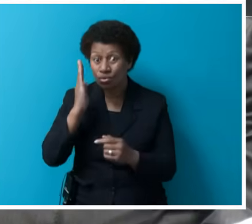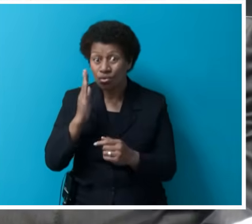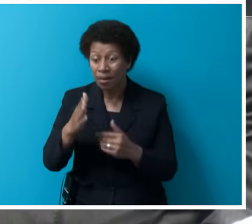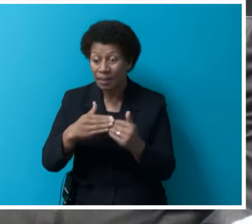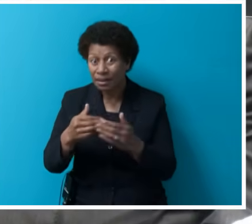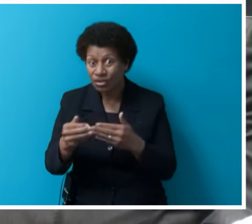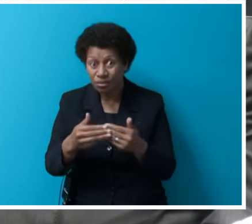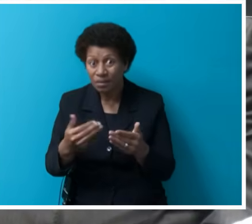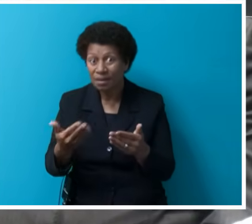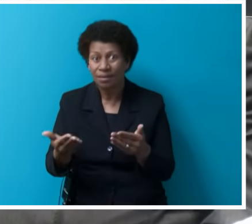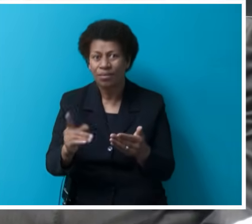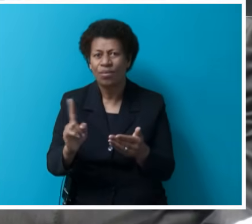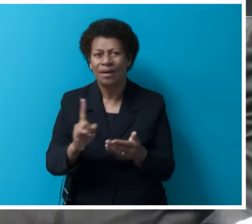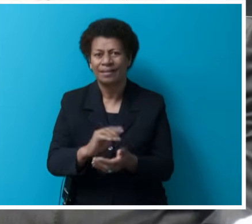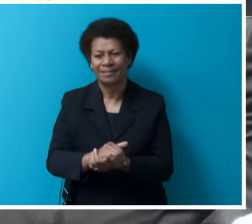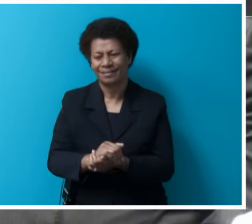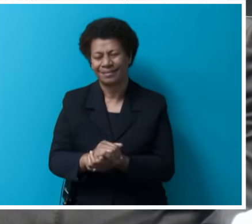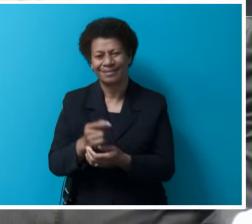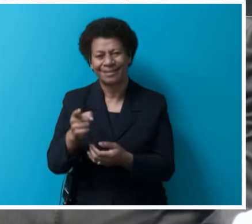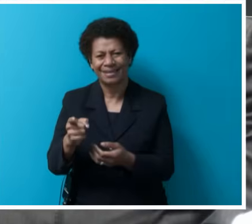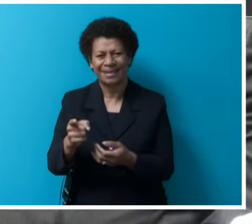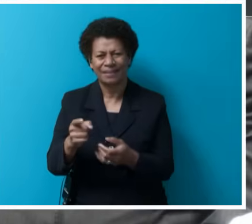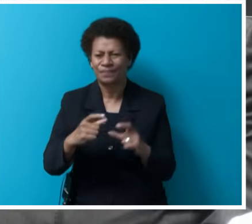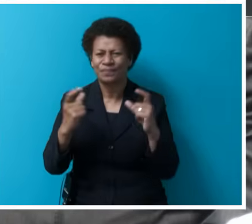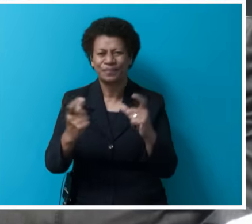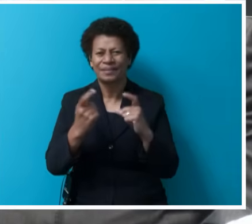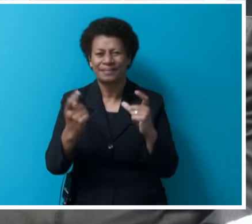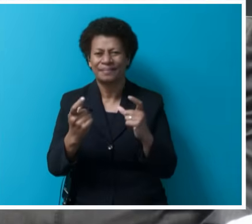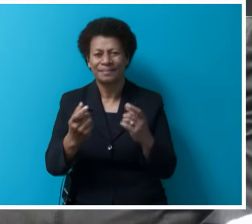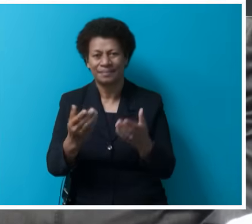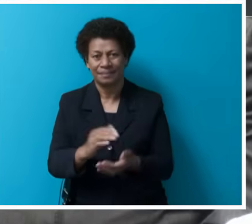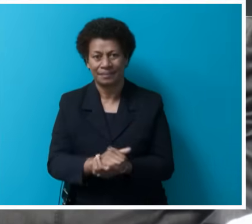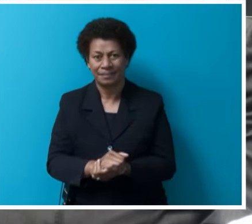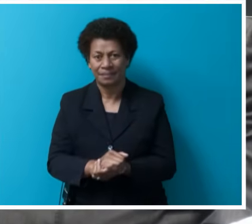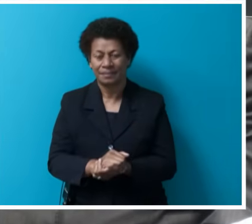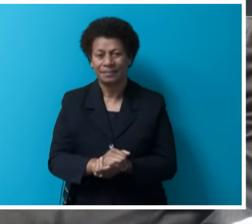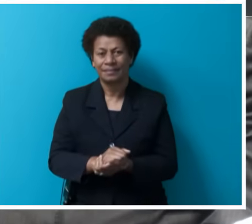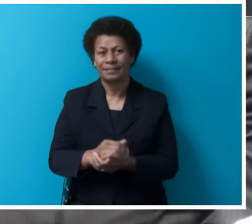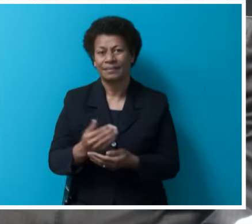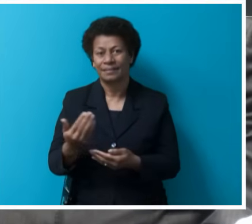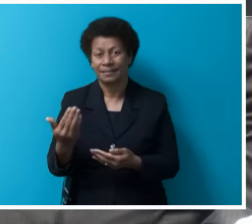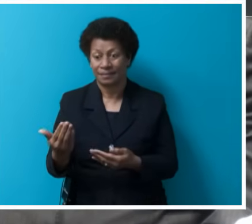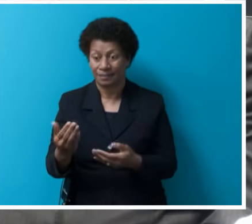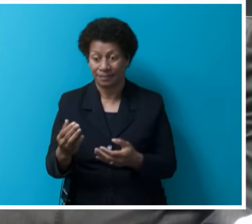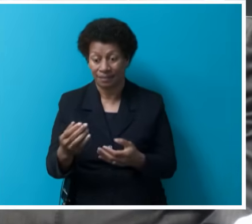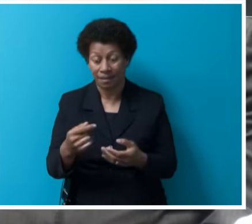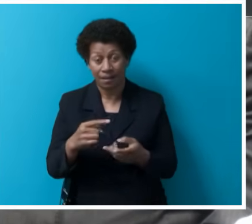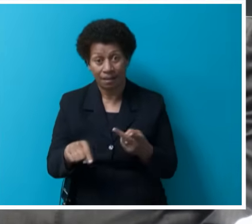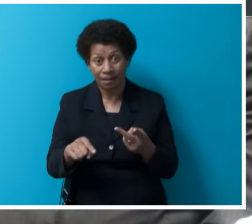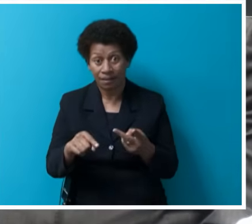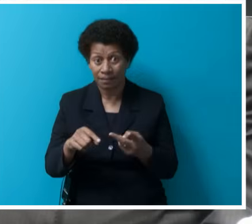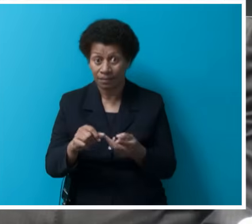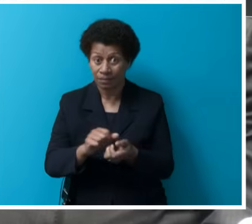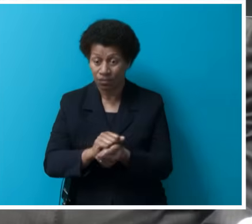the infrastructure improvements like wash facilities, staff quarters, etc., were looked after by